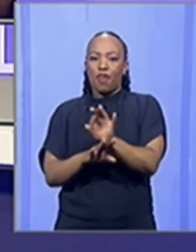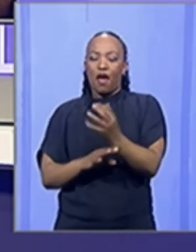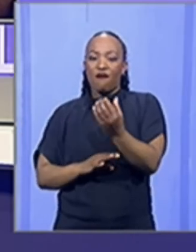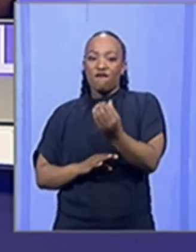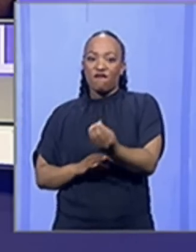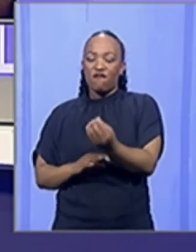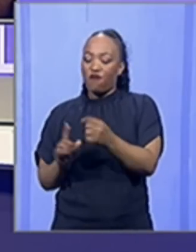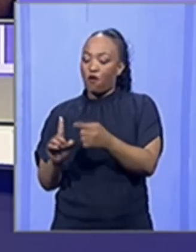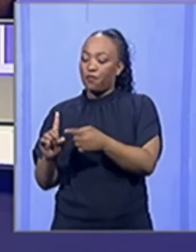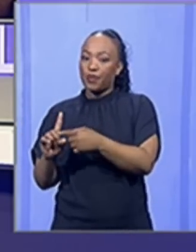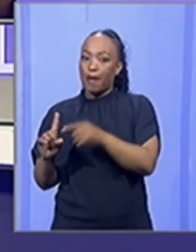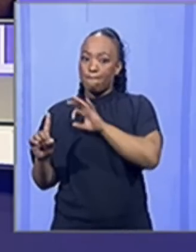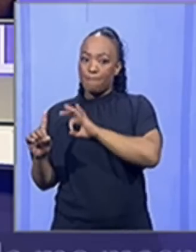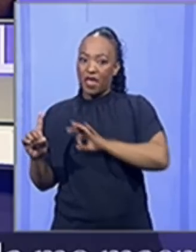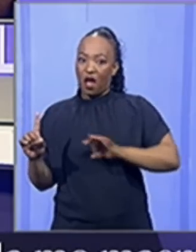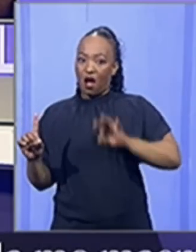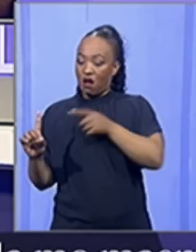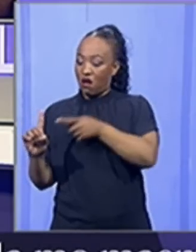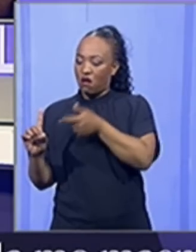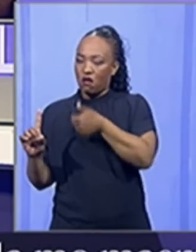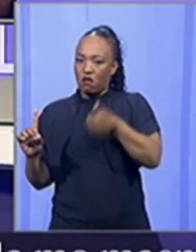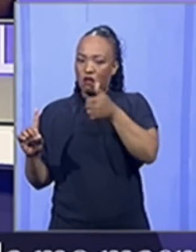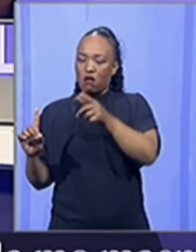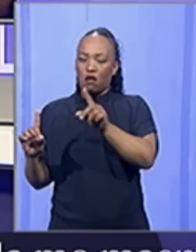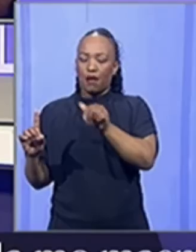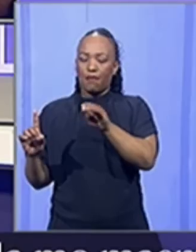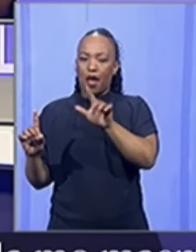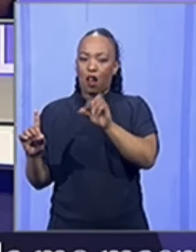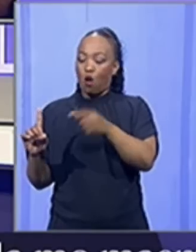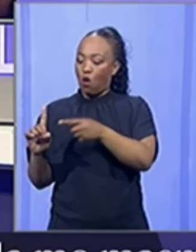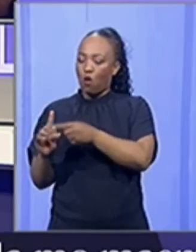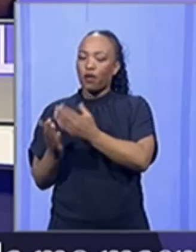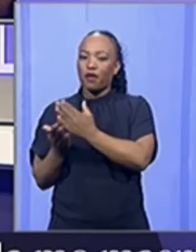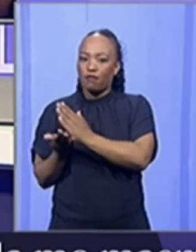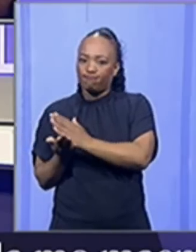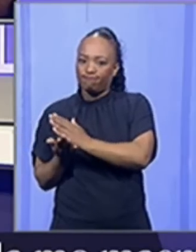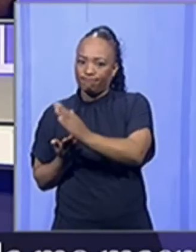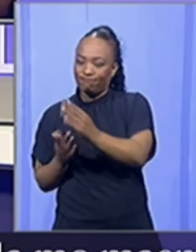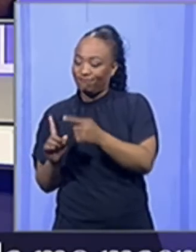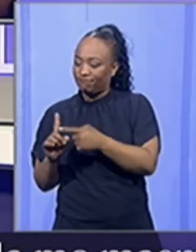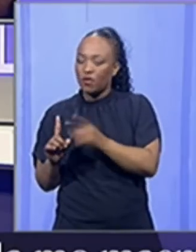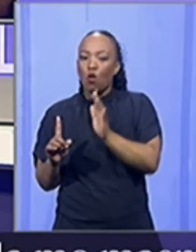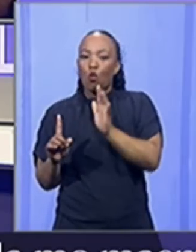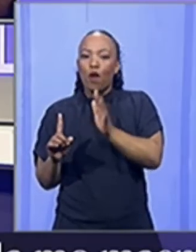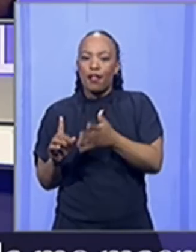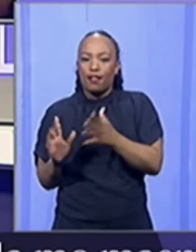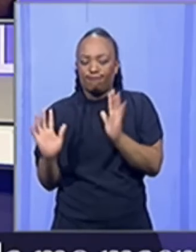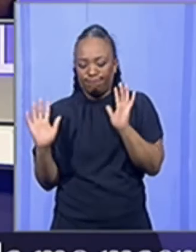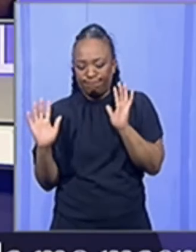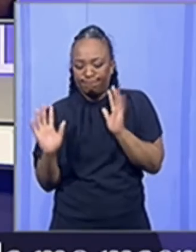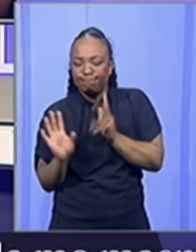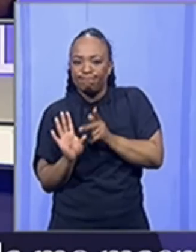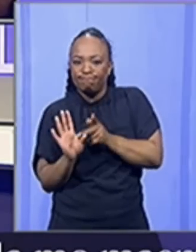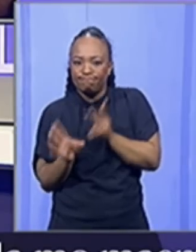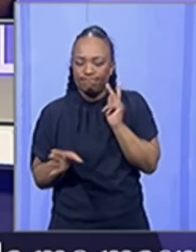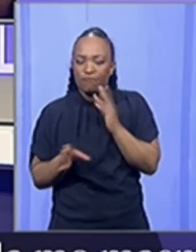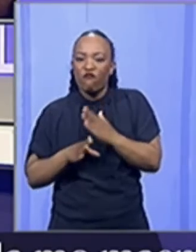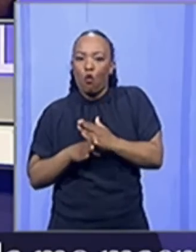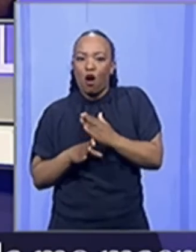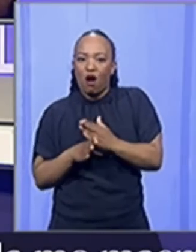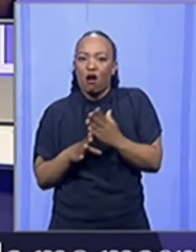Gwamanda go suta mo maemong a gagwe. O tla leboga tiro fela fa dipuisano le makoko a mangwe tsa go ikamaganya le puso